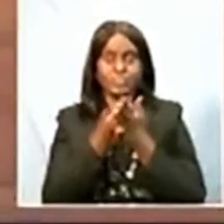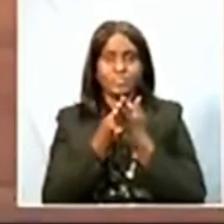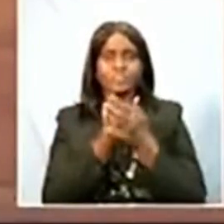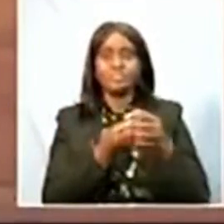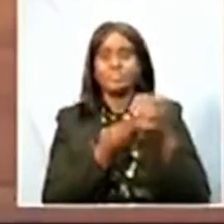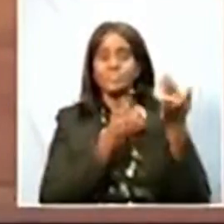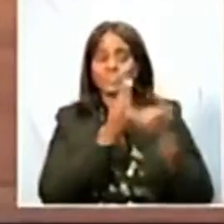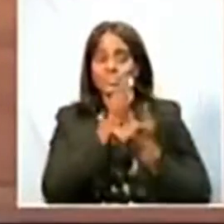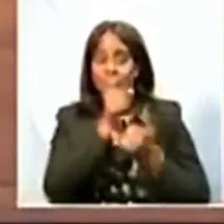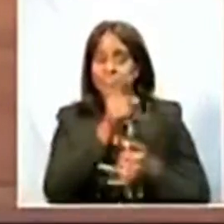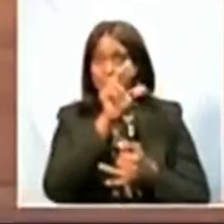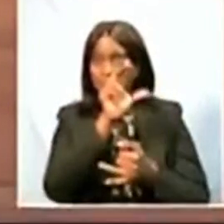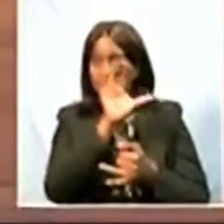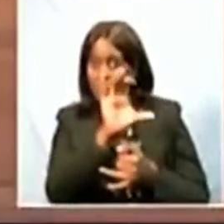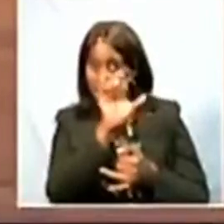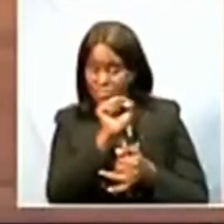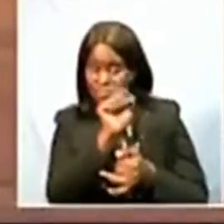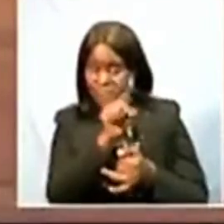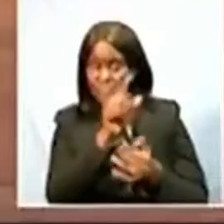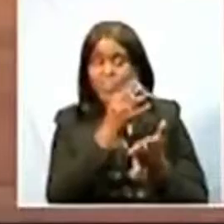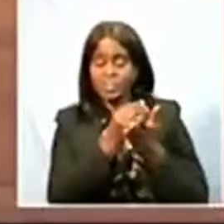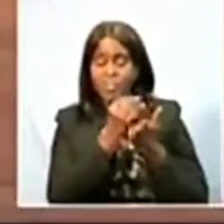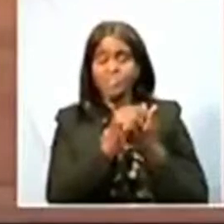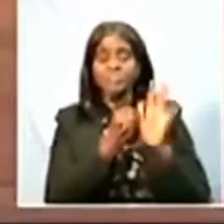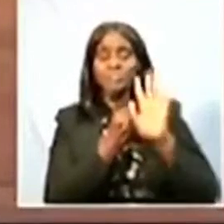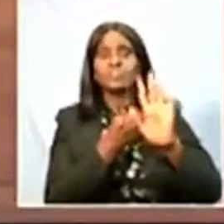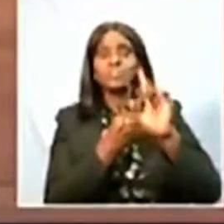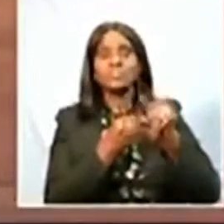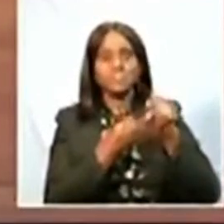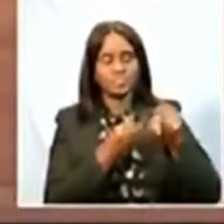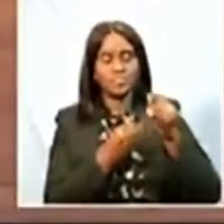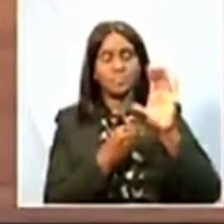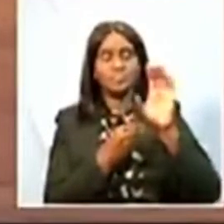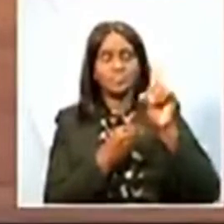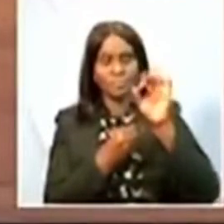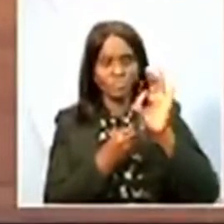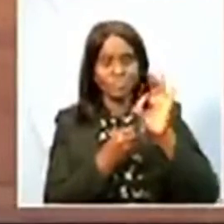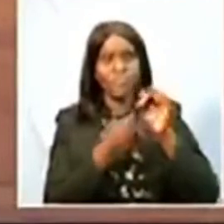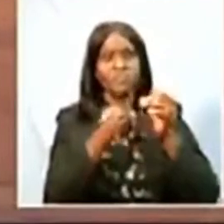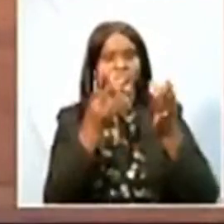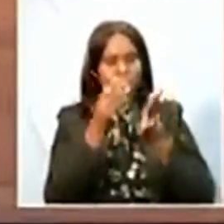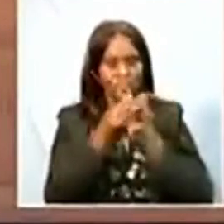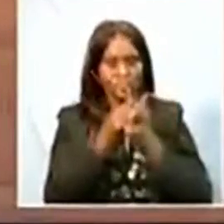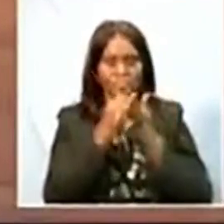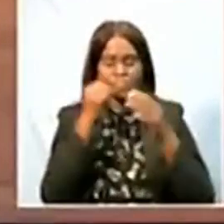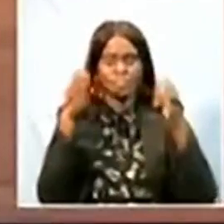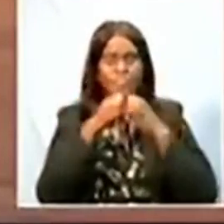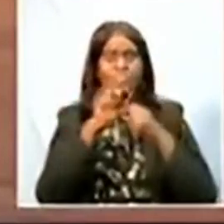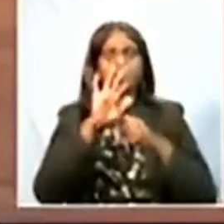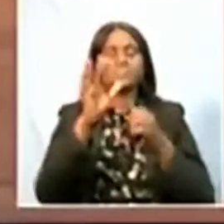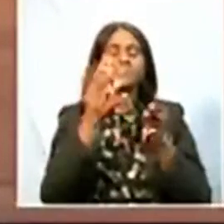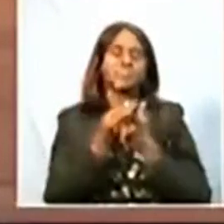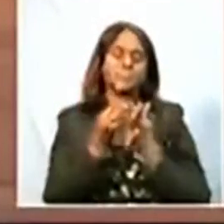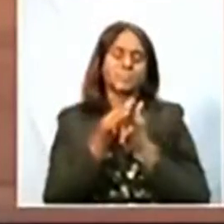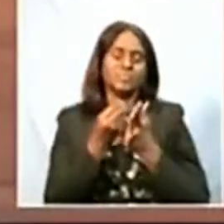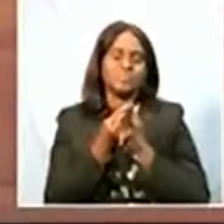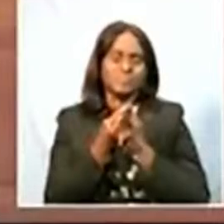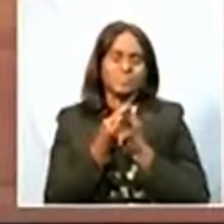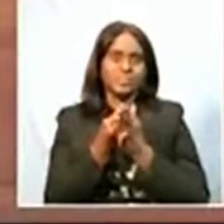through UCS, this money belongs to you. This is CDF money, it's not the bank's money, it's your money.